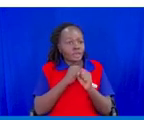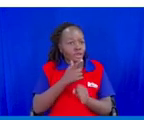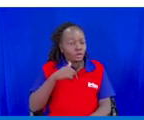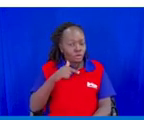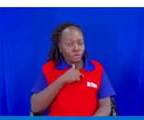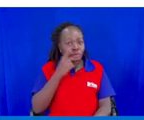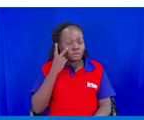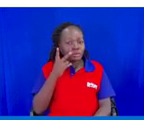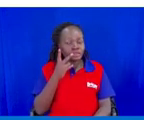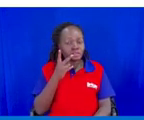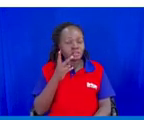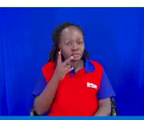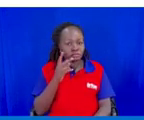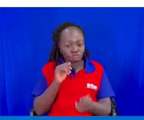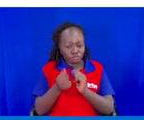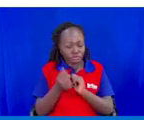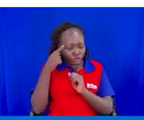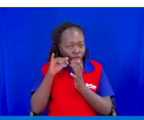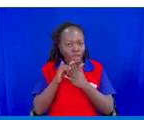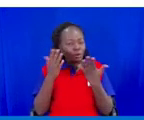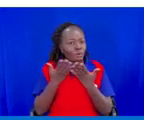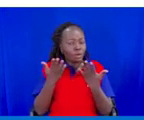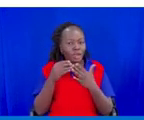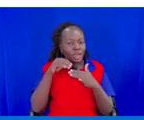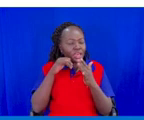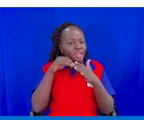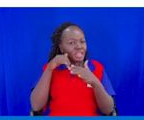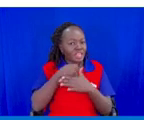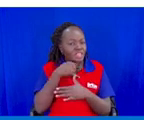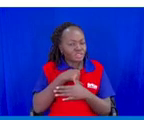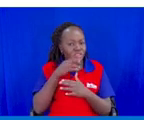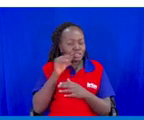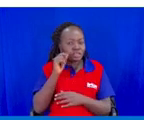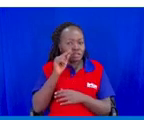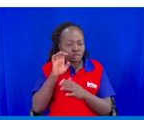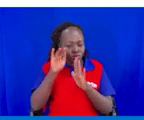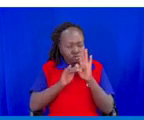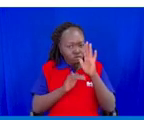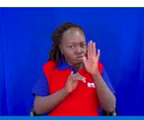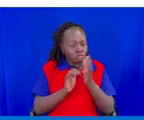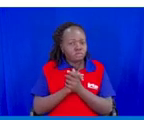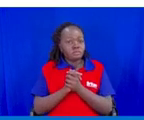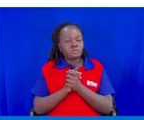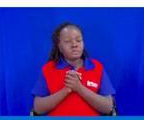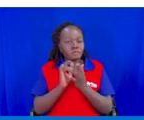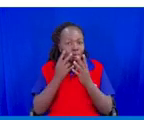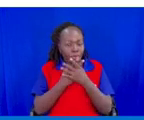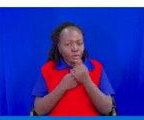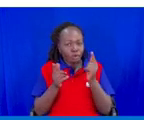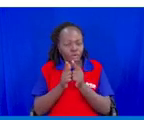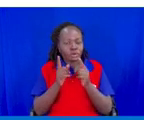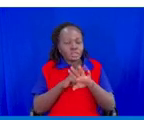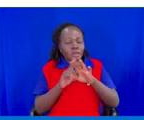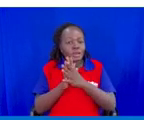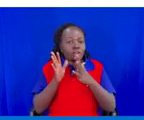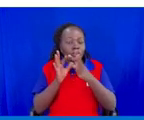seen a reversal of that, whereby interest rates have been declining. Both short-term interest rates and long-term interest rates. And the key